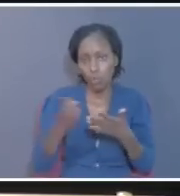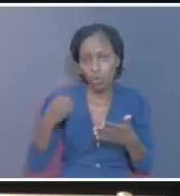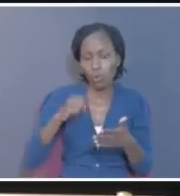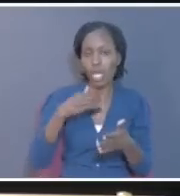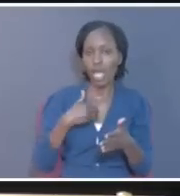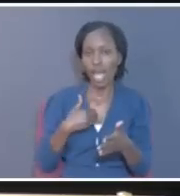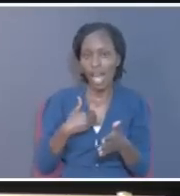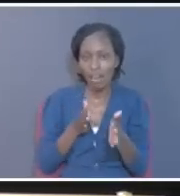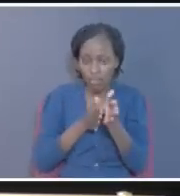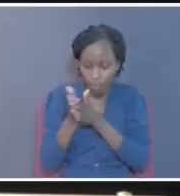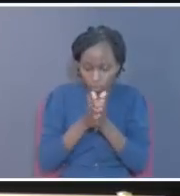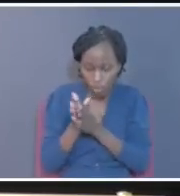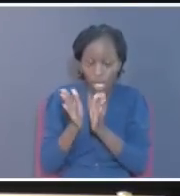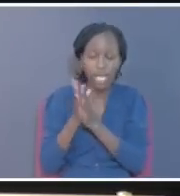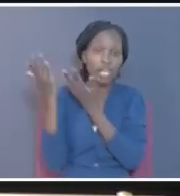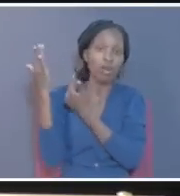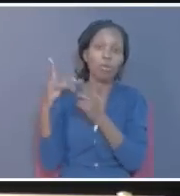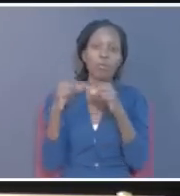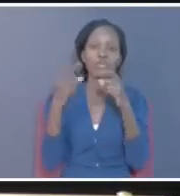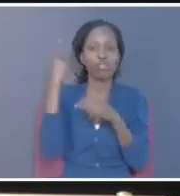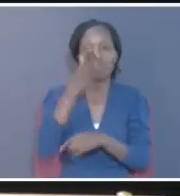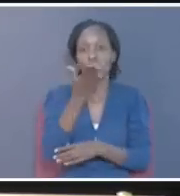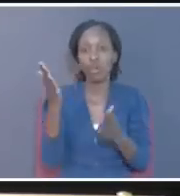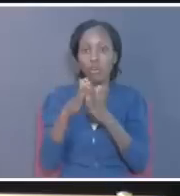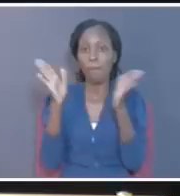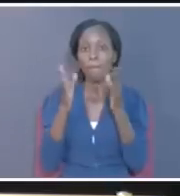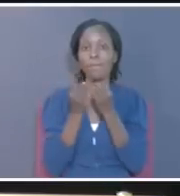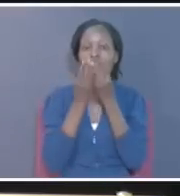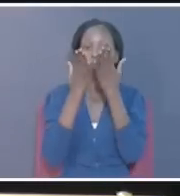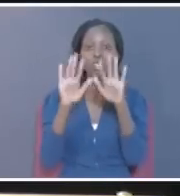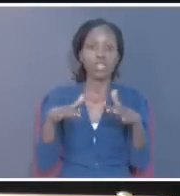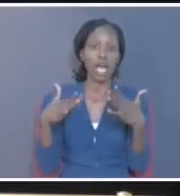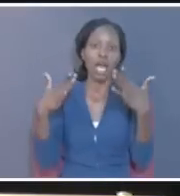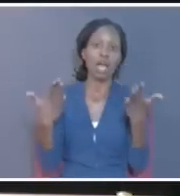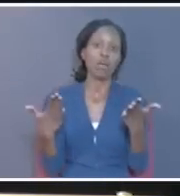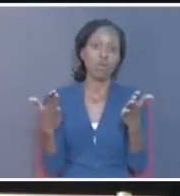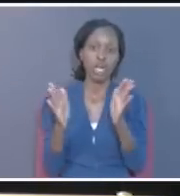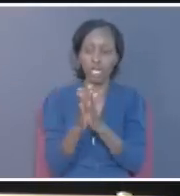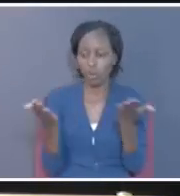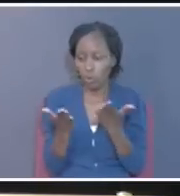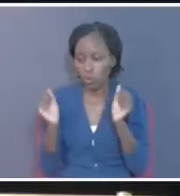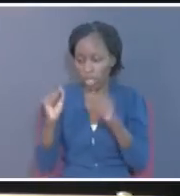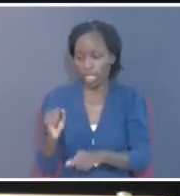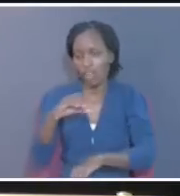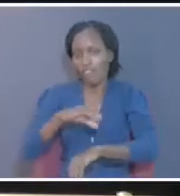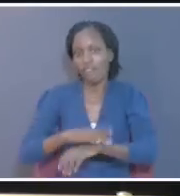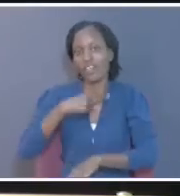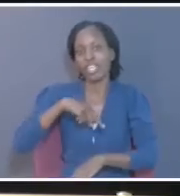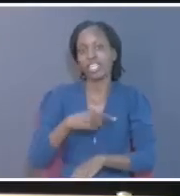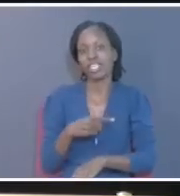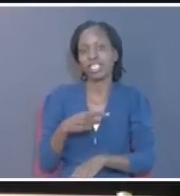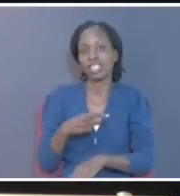and hope available for you. For more information on how and where you can find us,